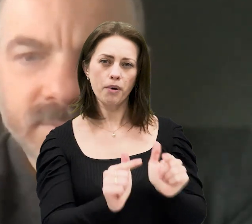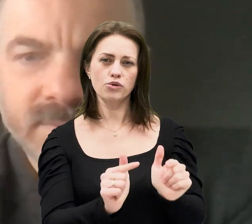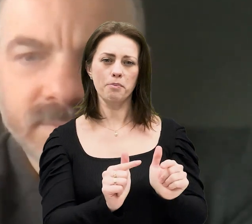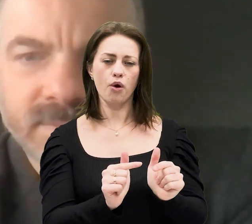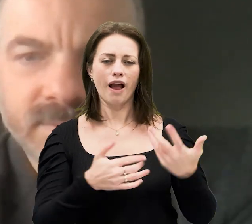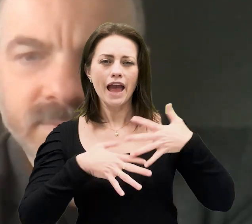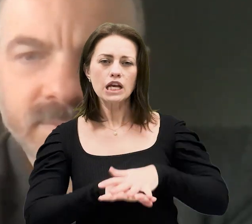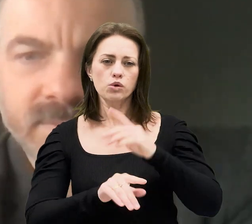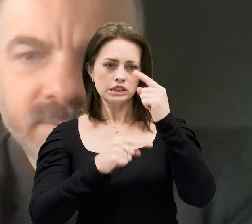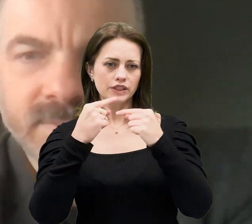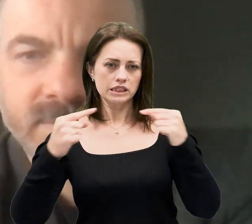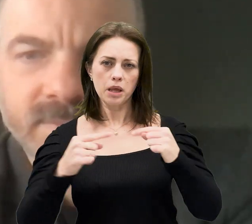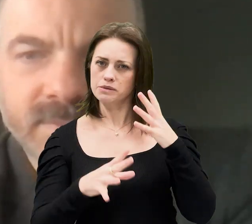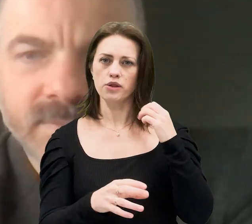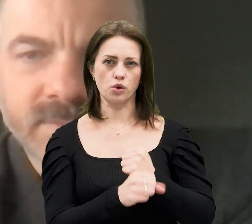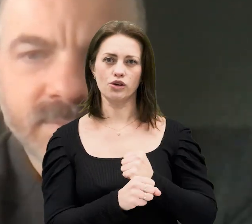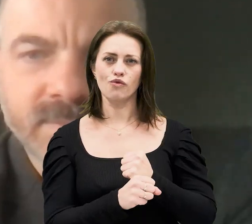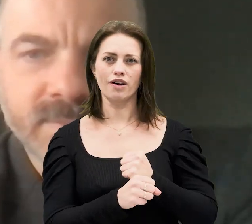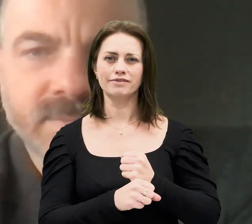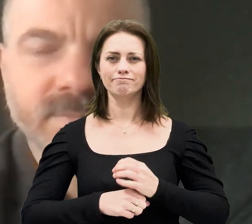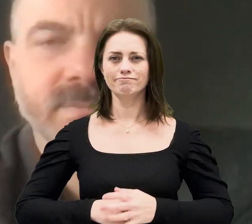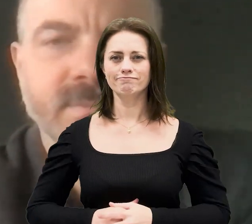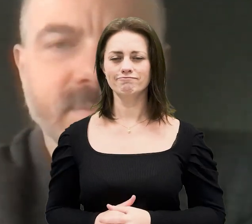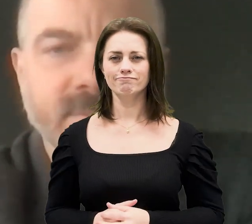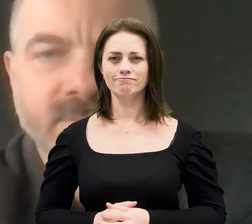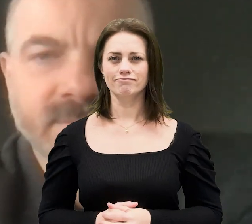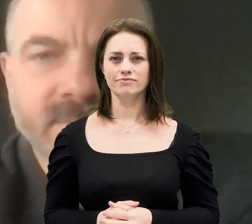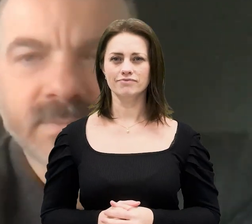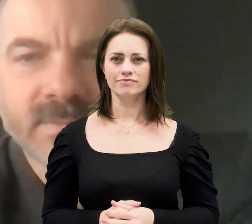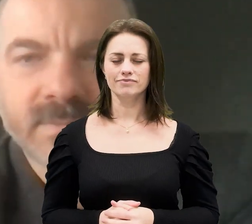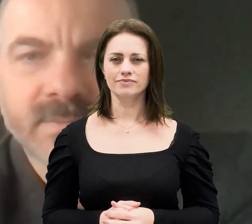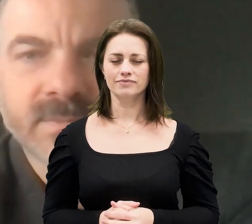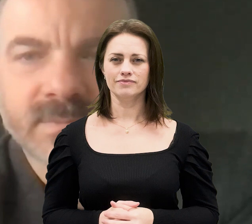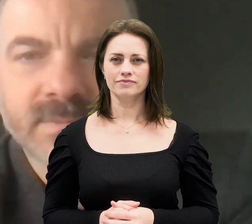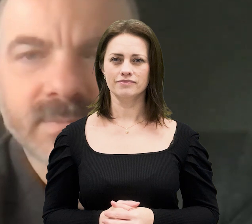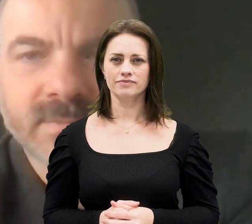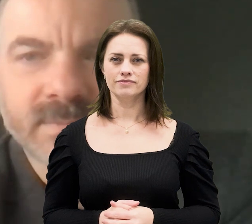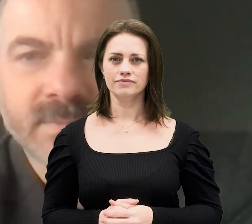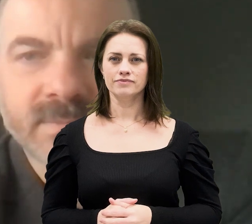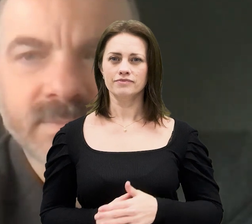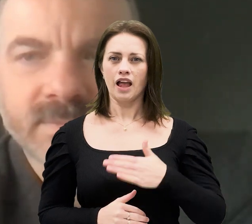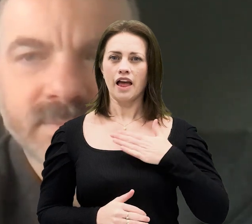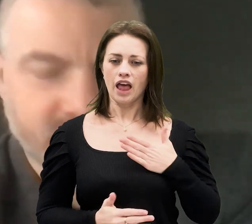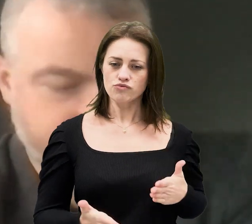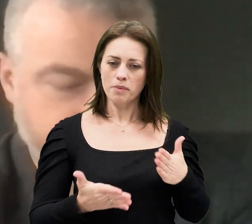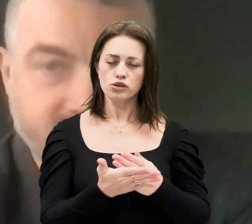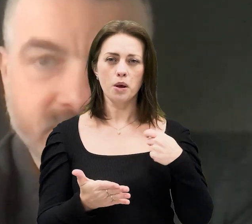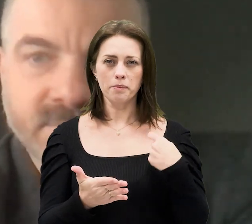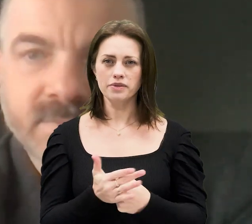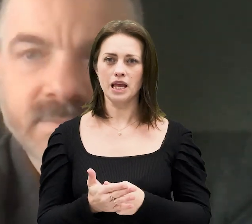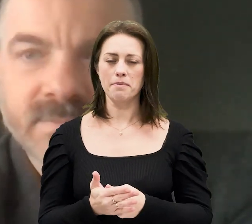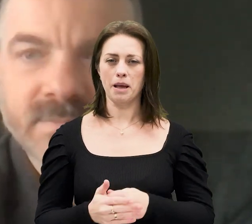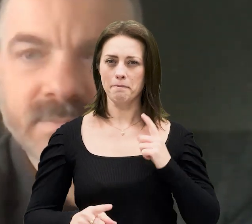our commitment to promoting inclusive education. Our approach has been